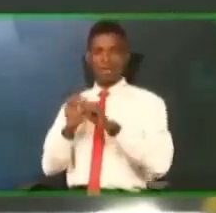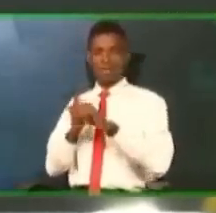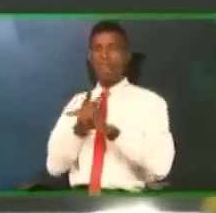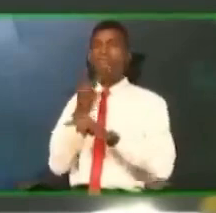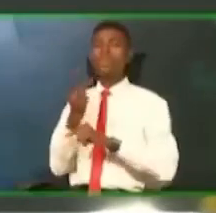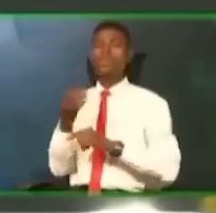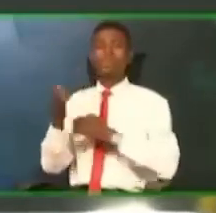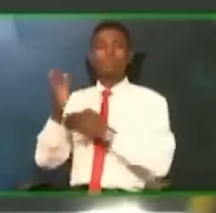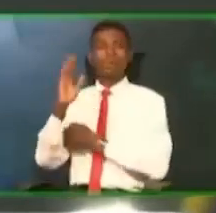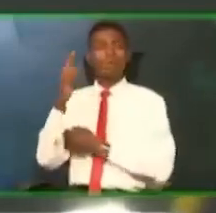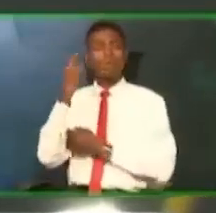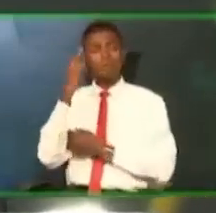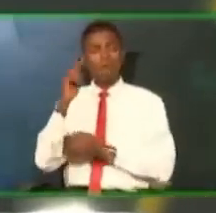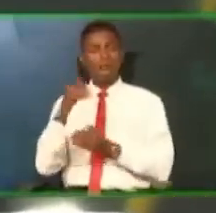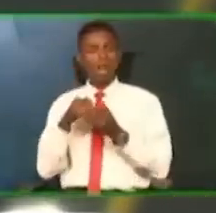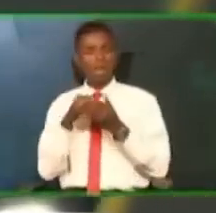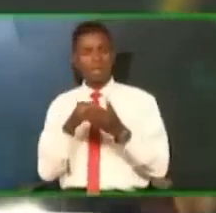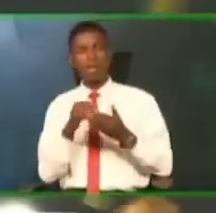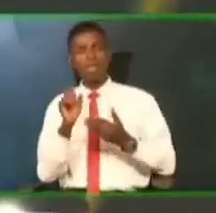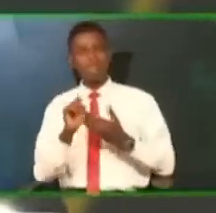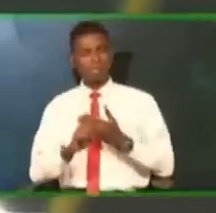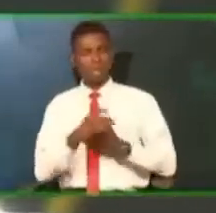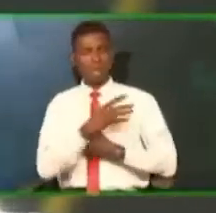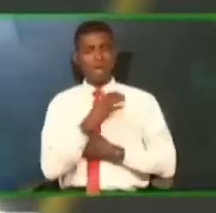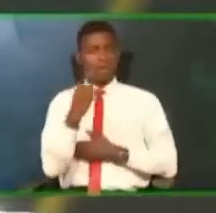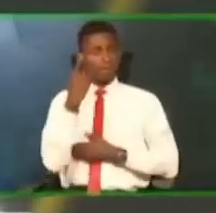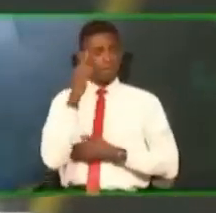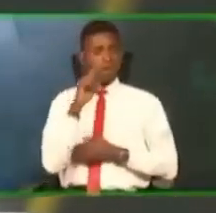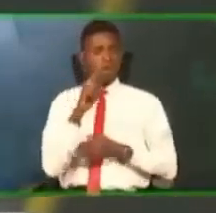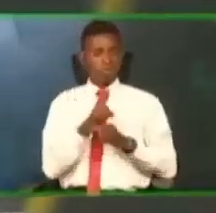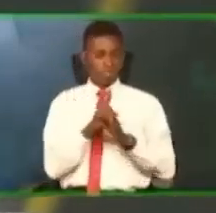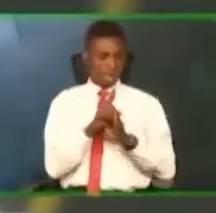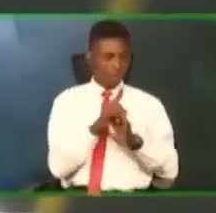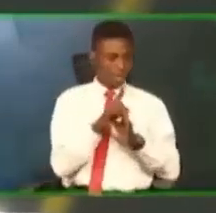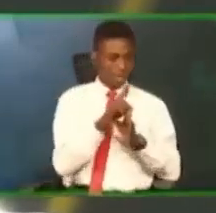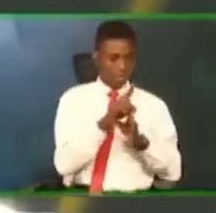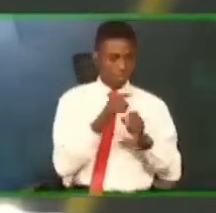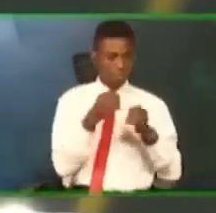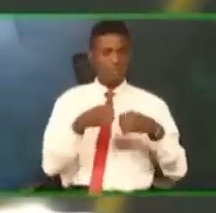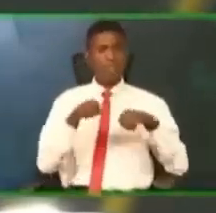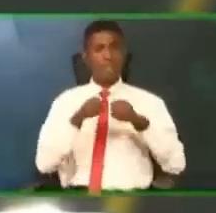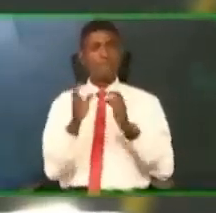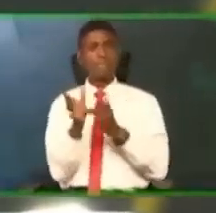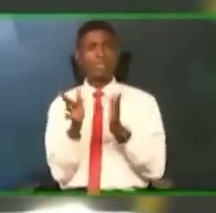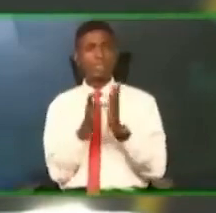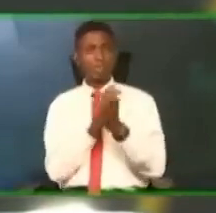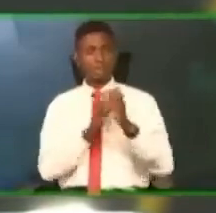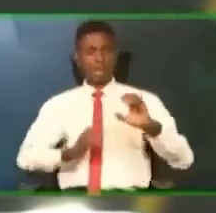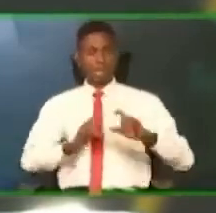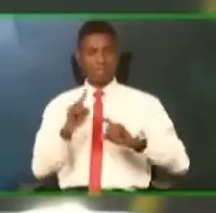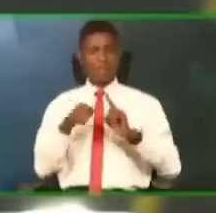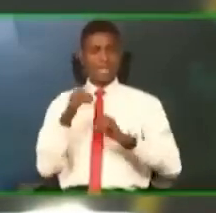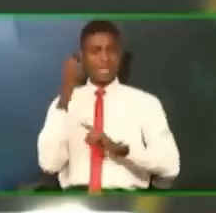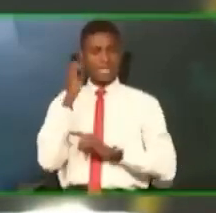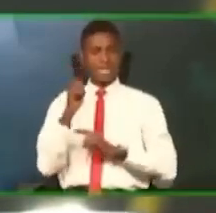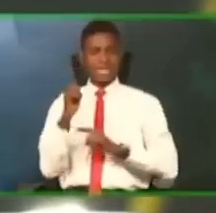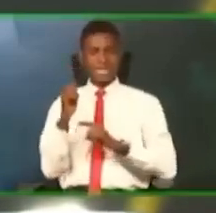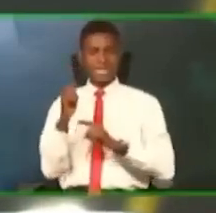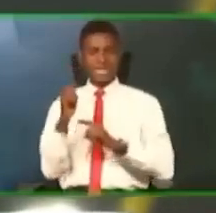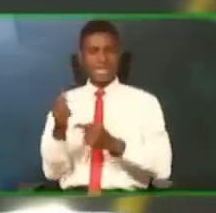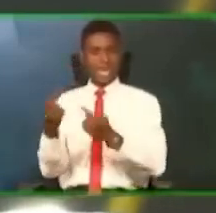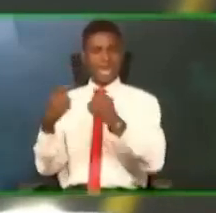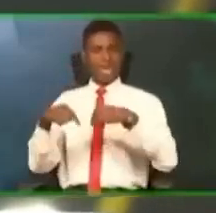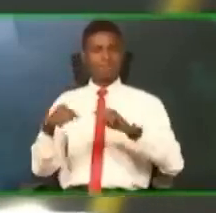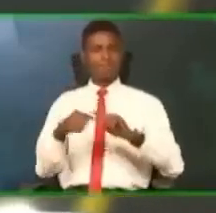God for leadership and for direction. So even Jesus, when he came in the flesh, he was